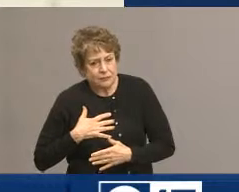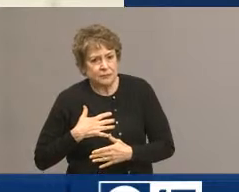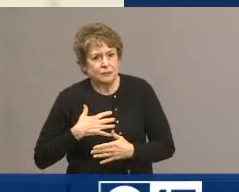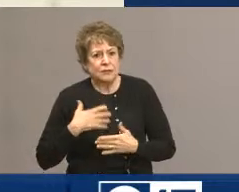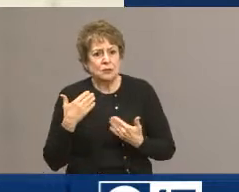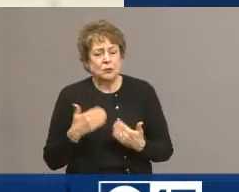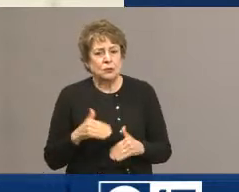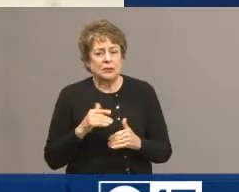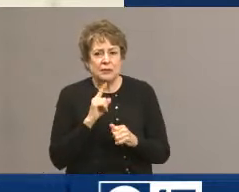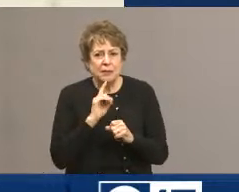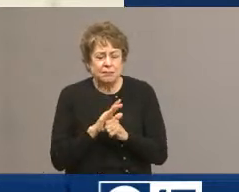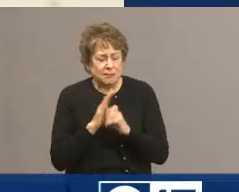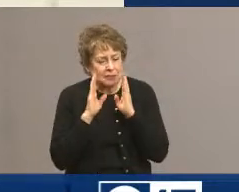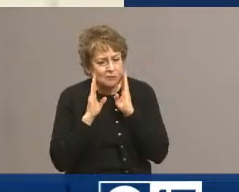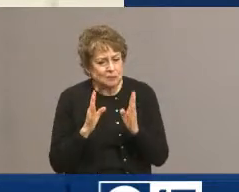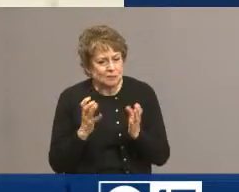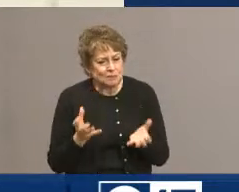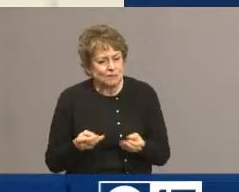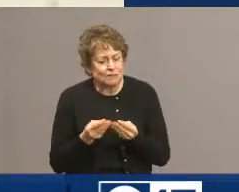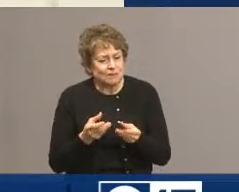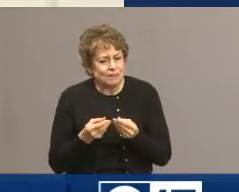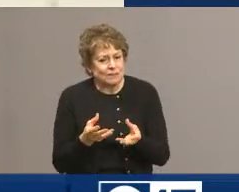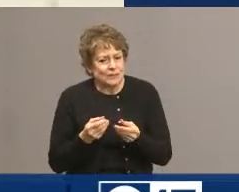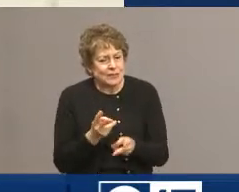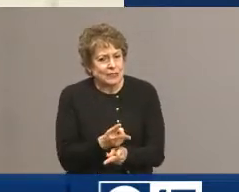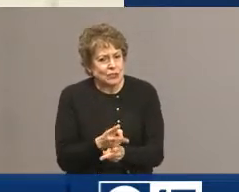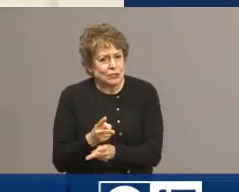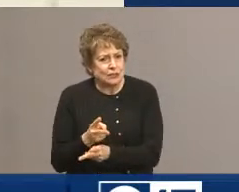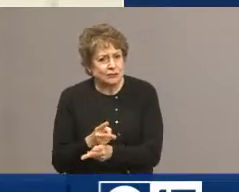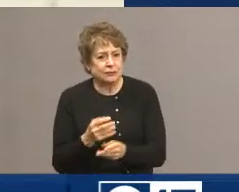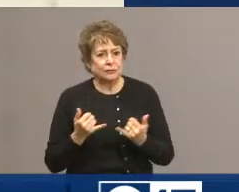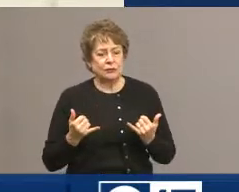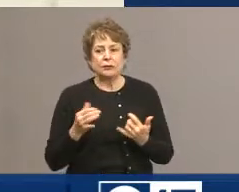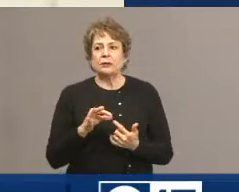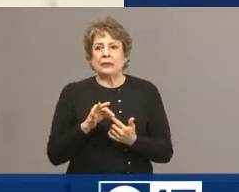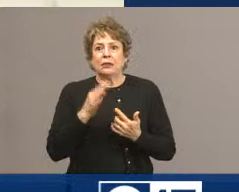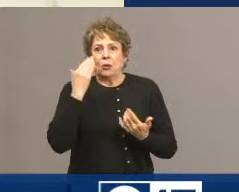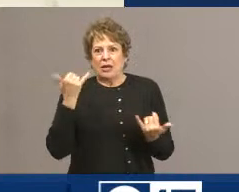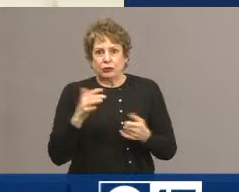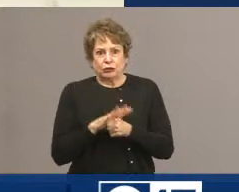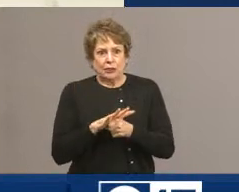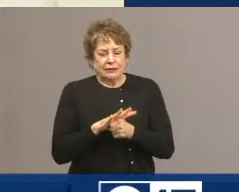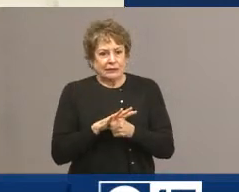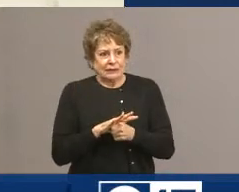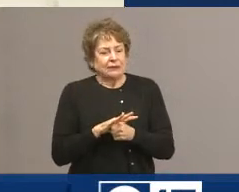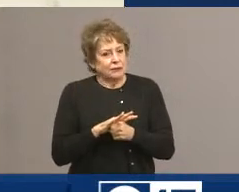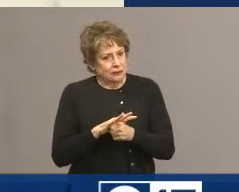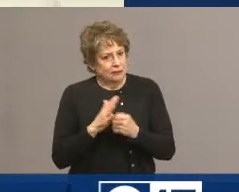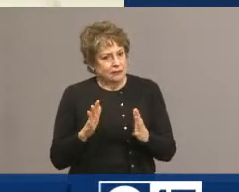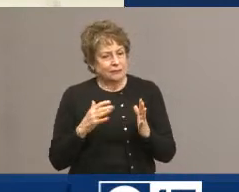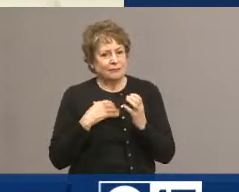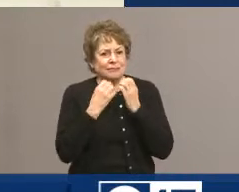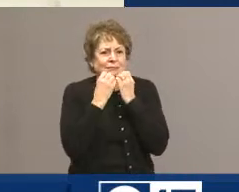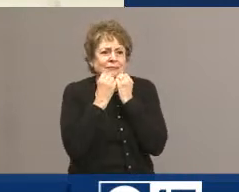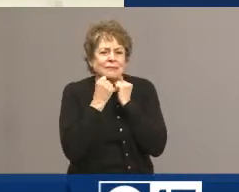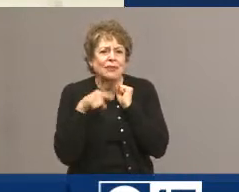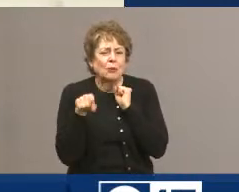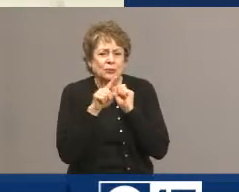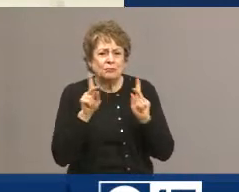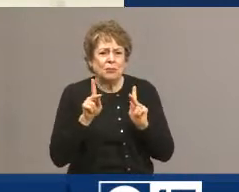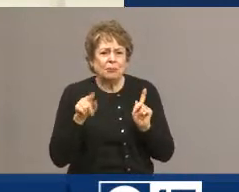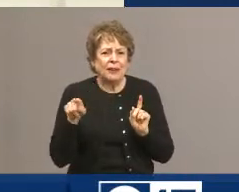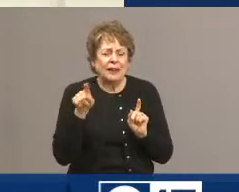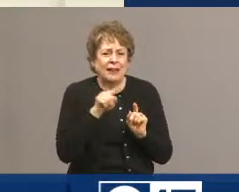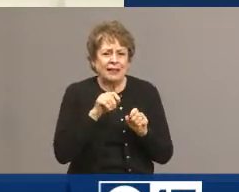of incredible stress, and how much we value them. And I know everyone in the room likely knows a doctor,